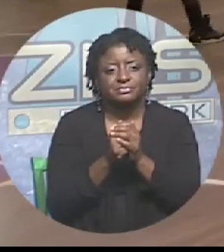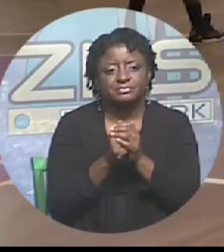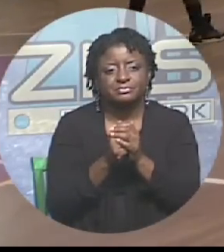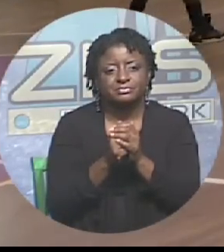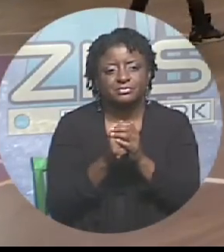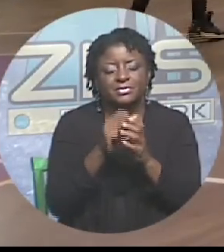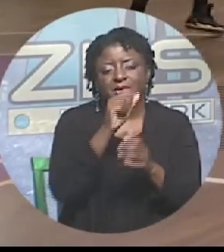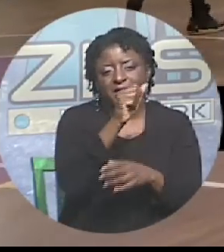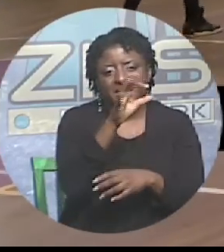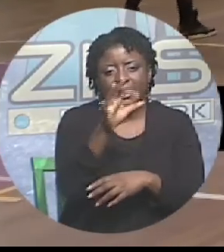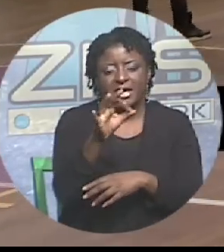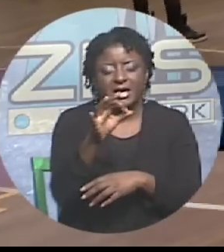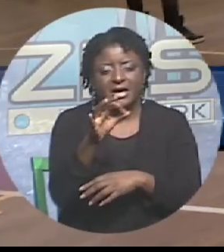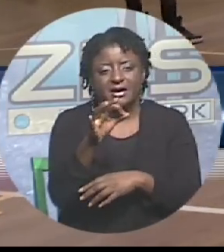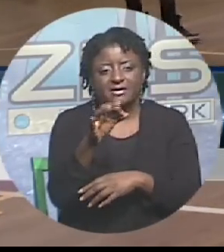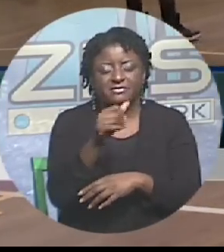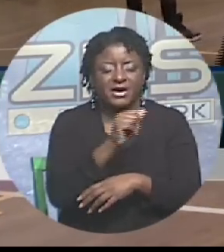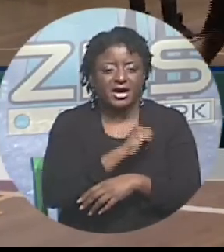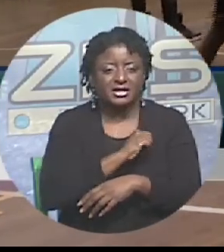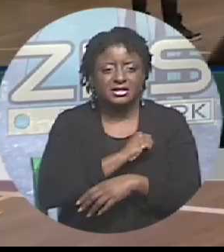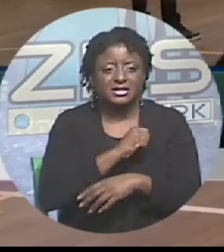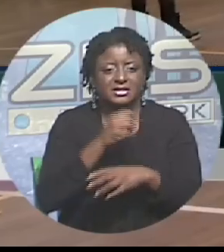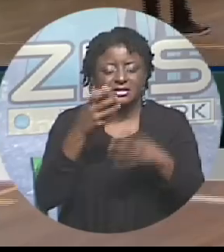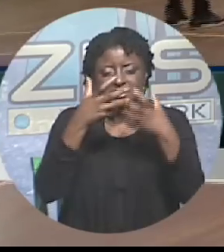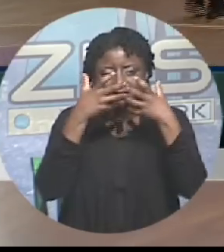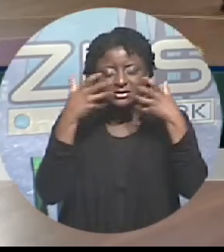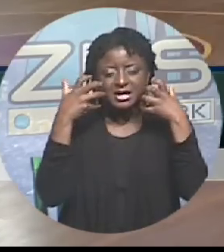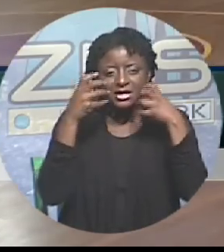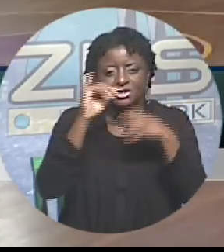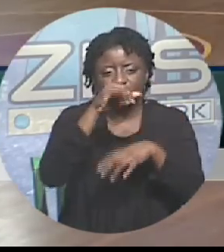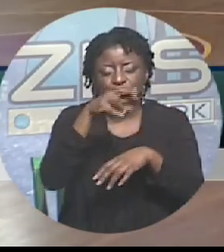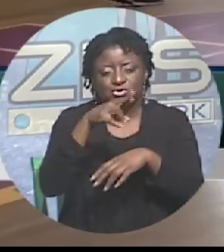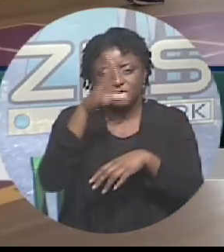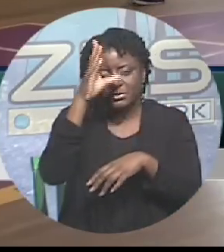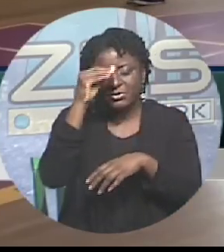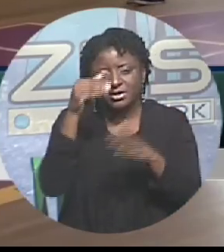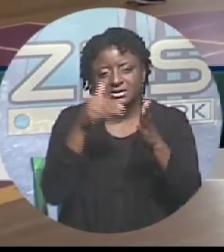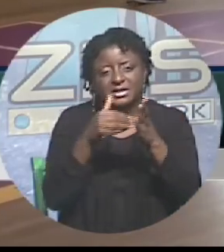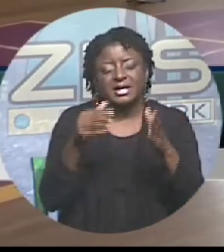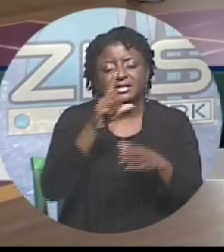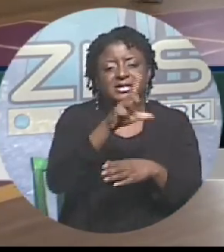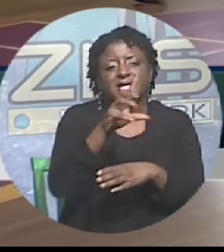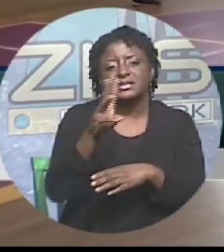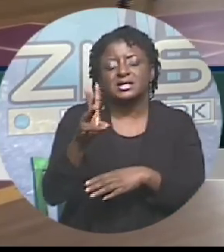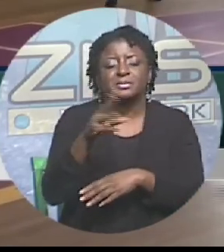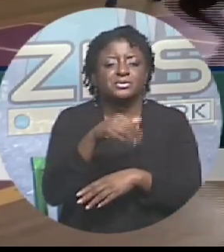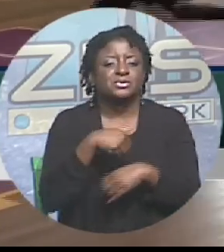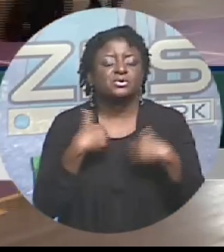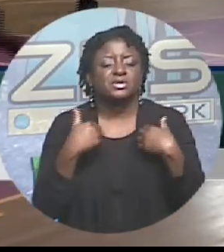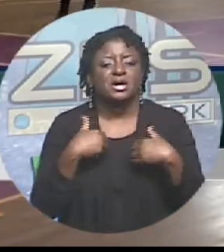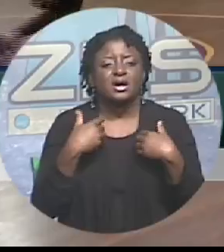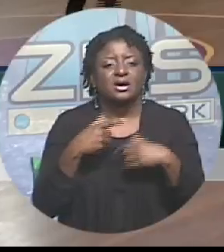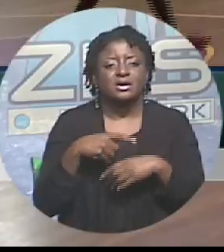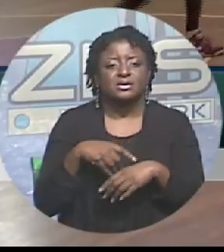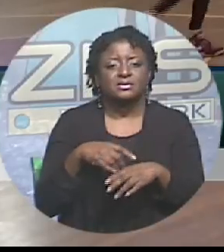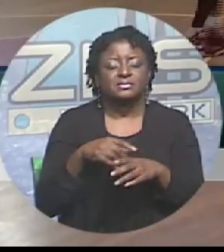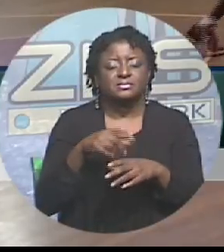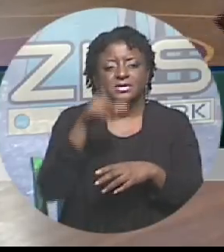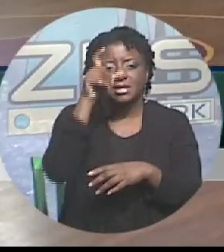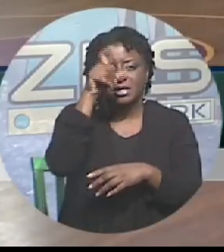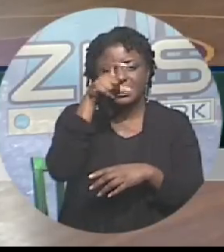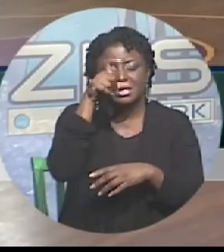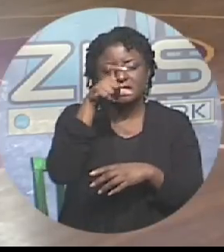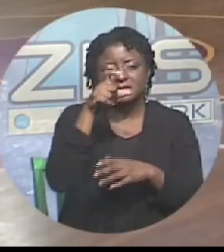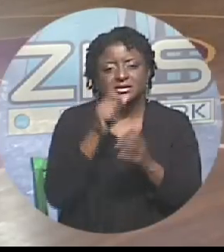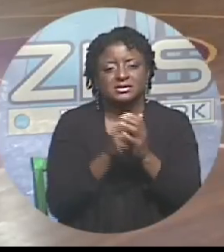The AF Adley Tigers Junior Boys going for a four-peat against the LW Young Golden Eagles. The Eagles put up a fight before losing